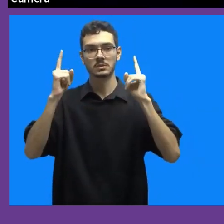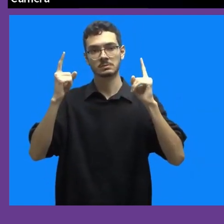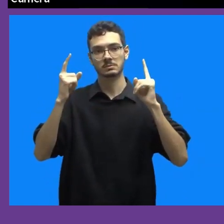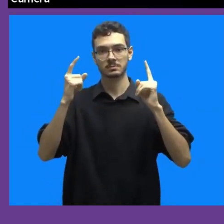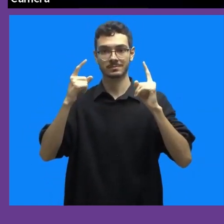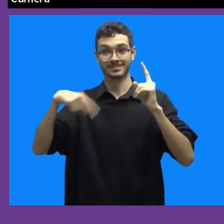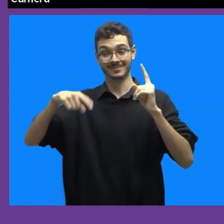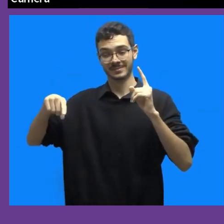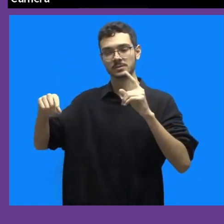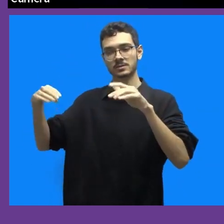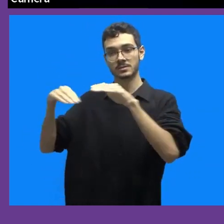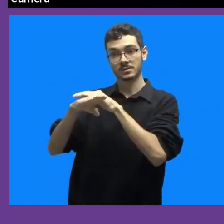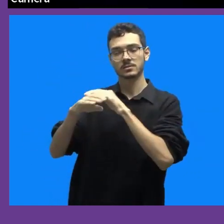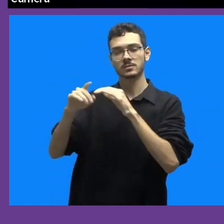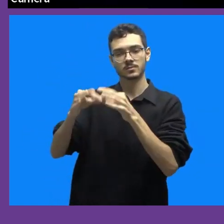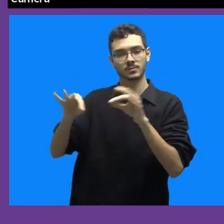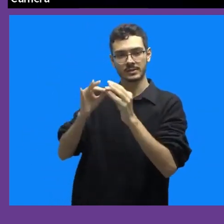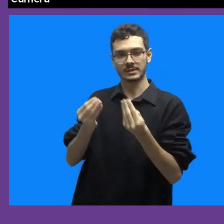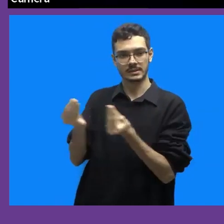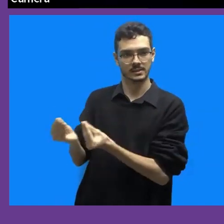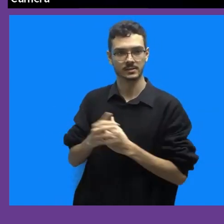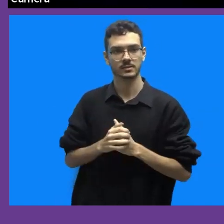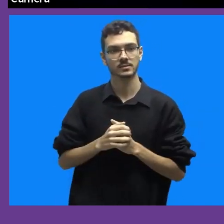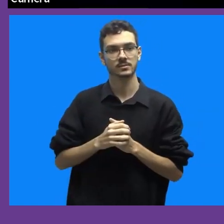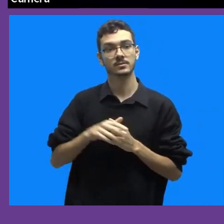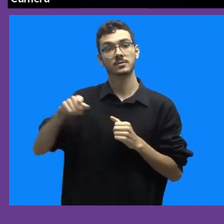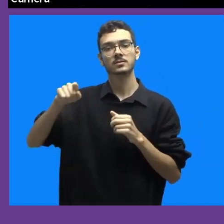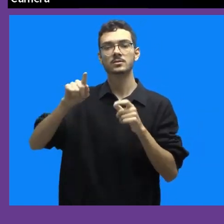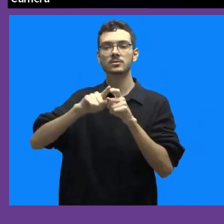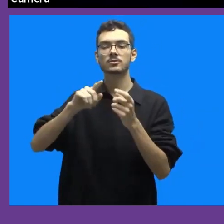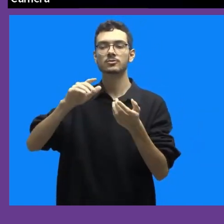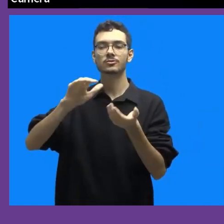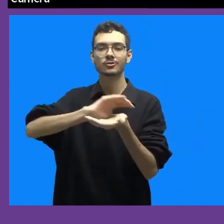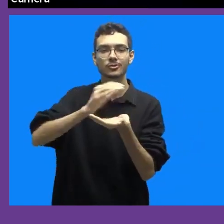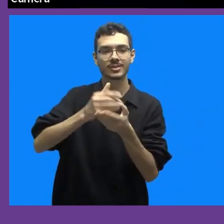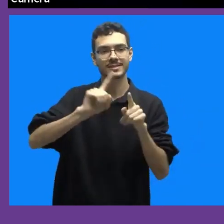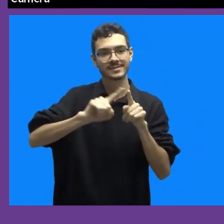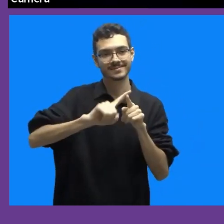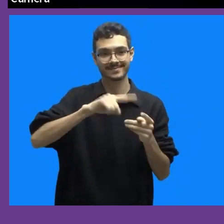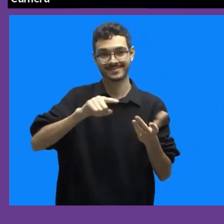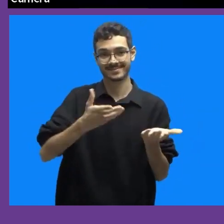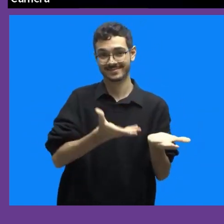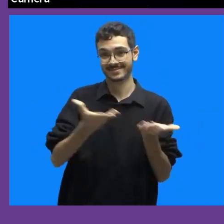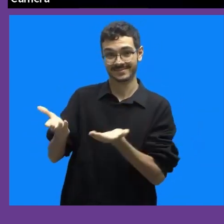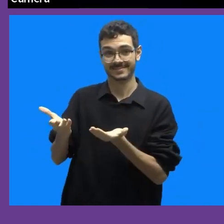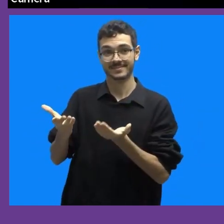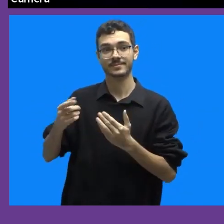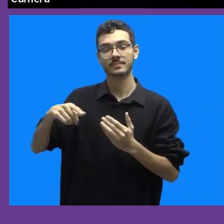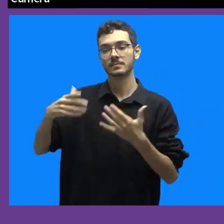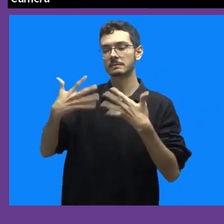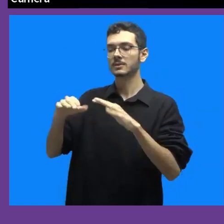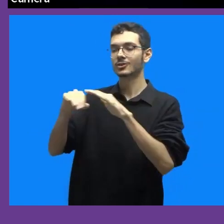accessibility shows us a pathway toward integrating accessibility as an inherent part of